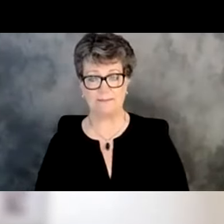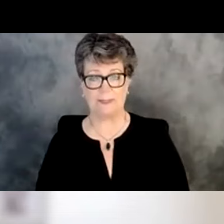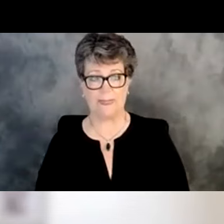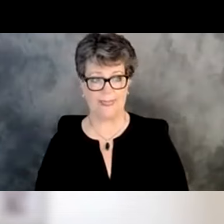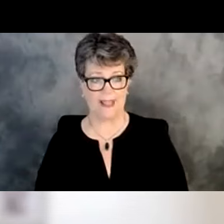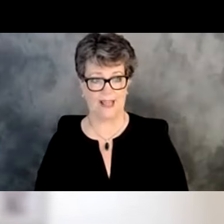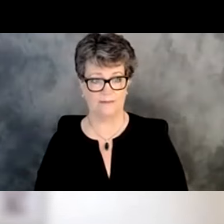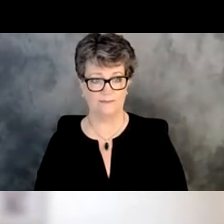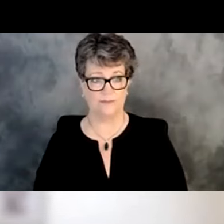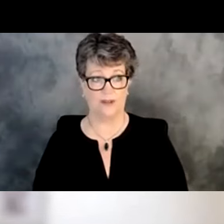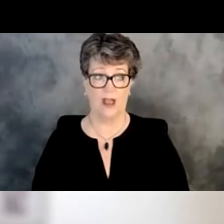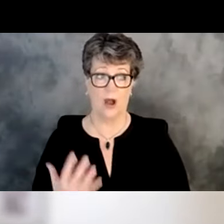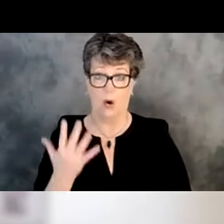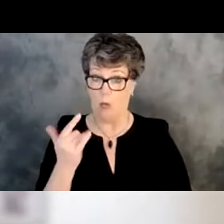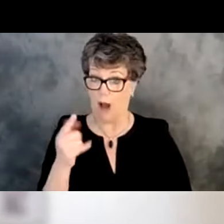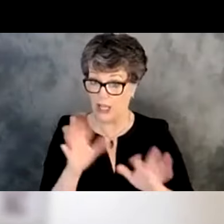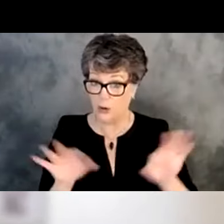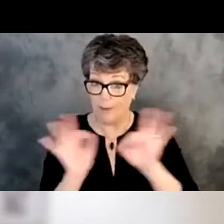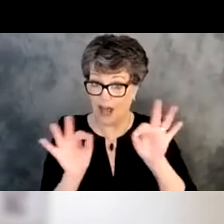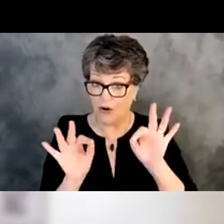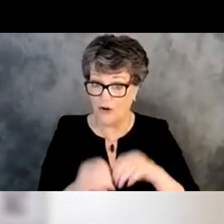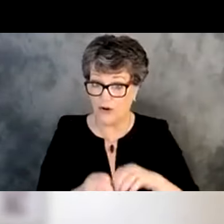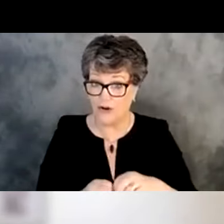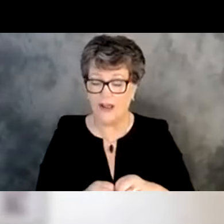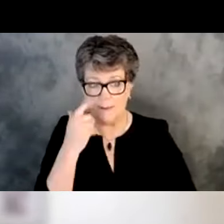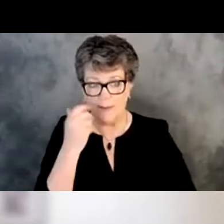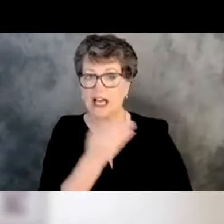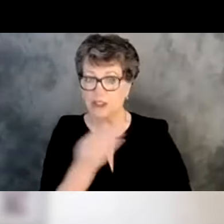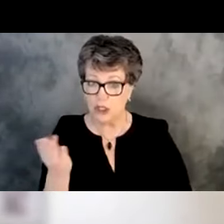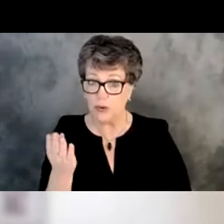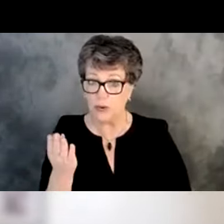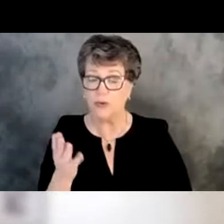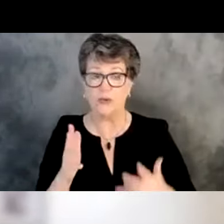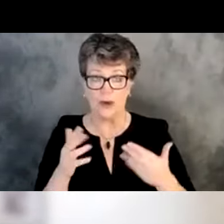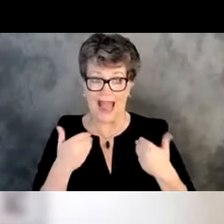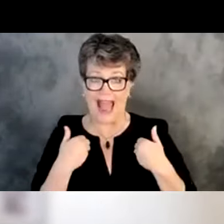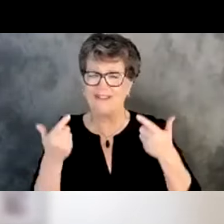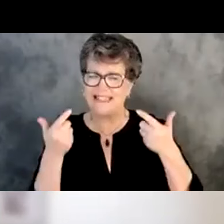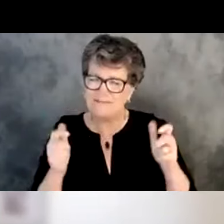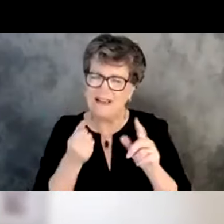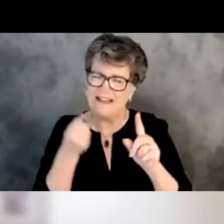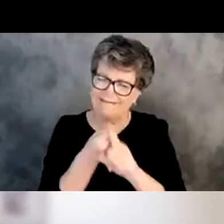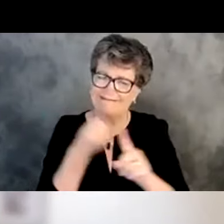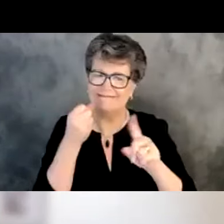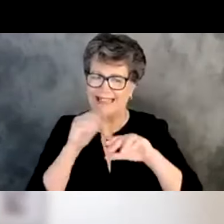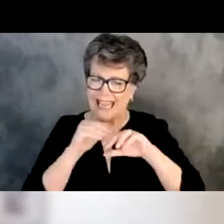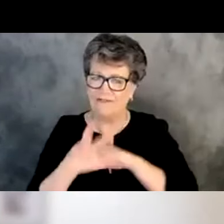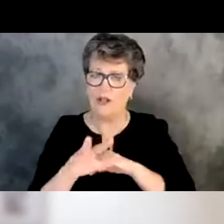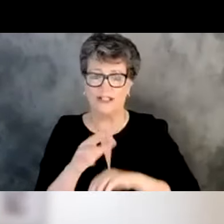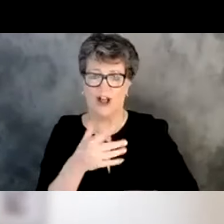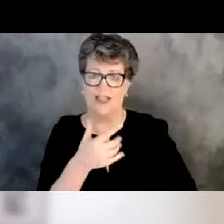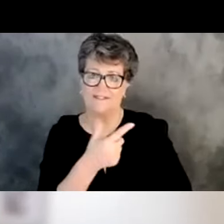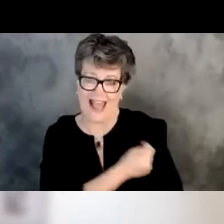Now, why you matter? Because you can have a significant influence on the